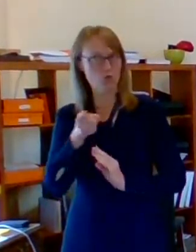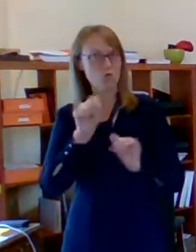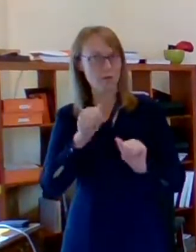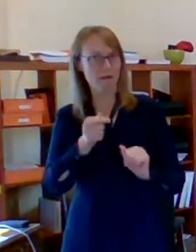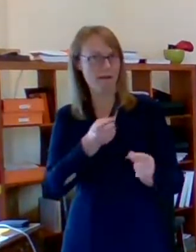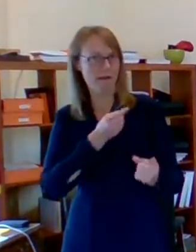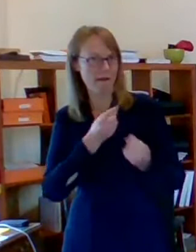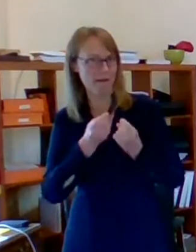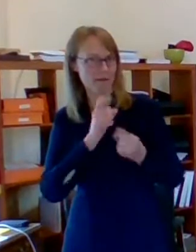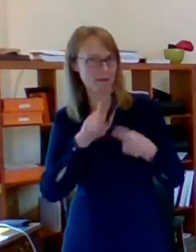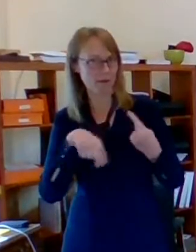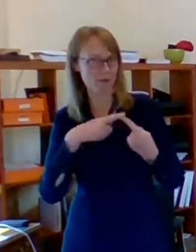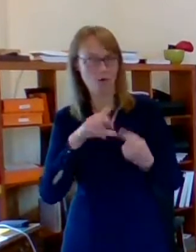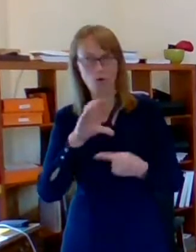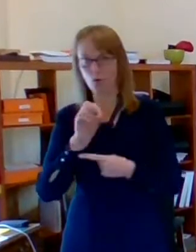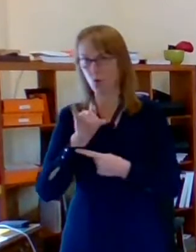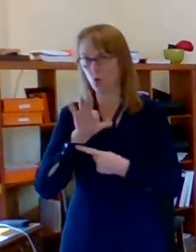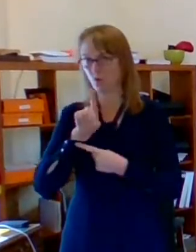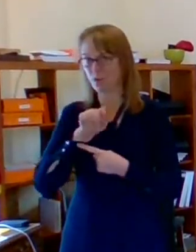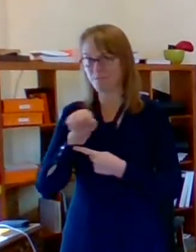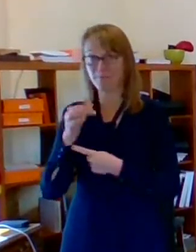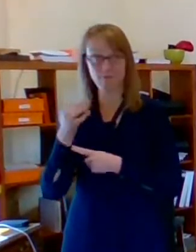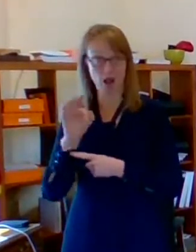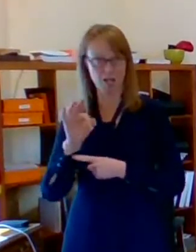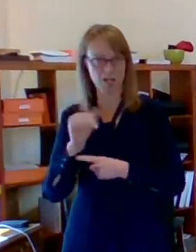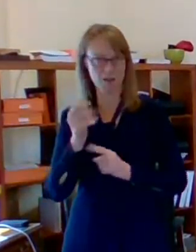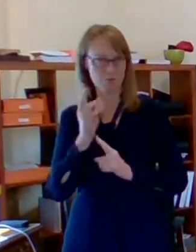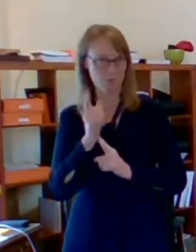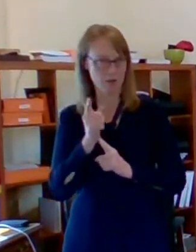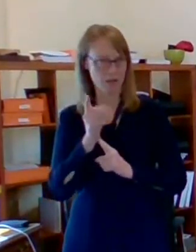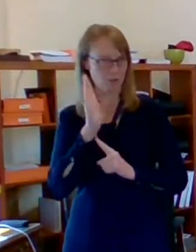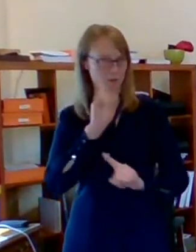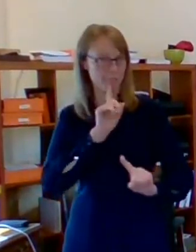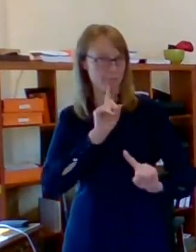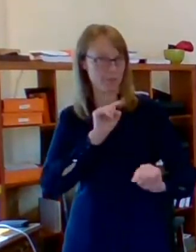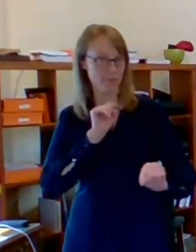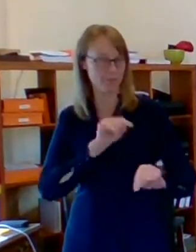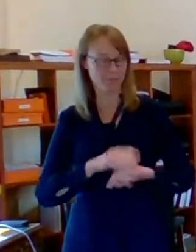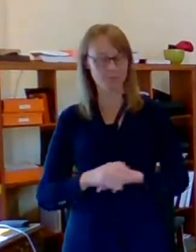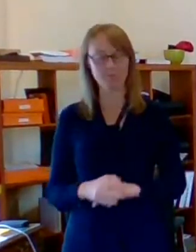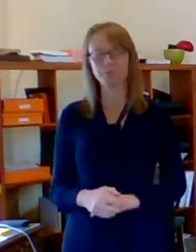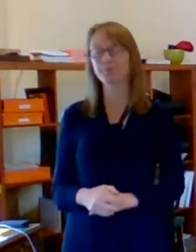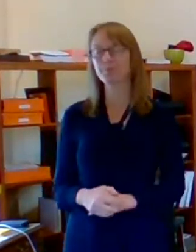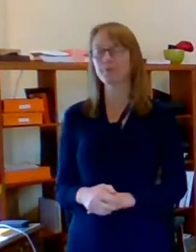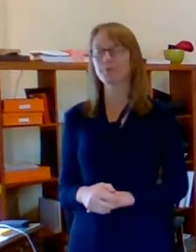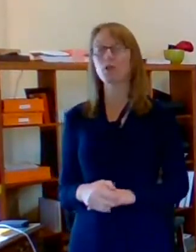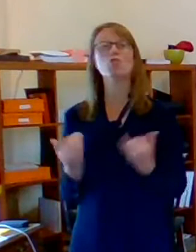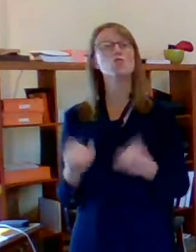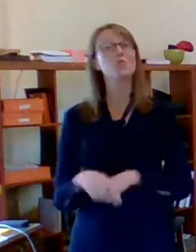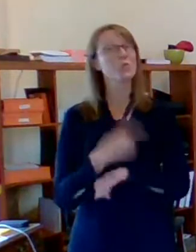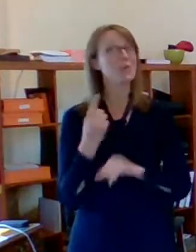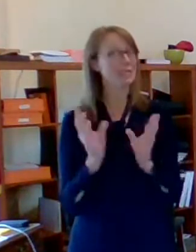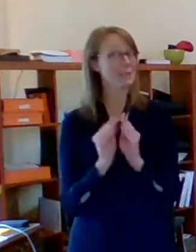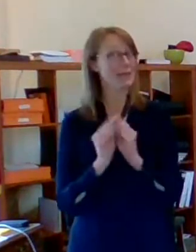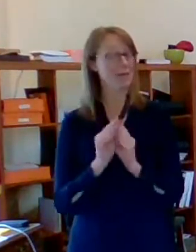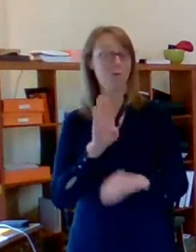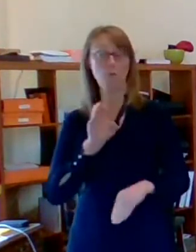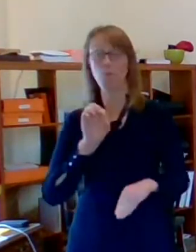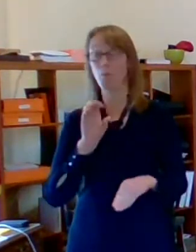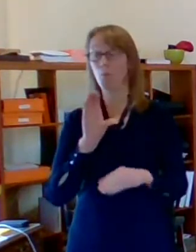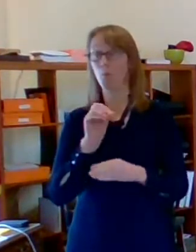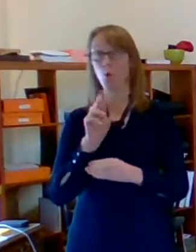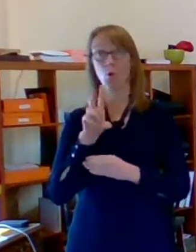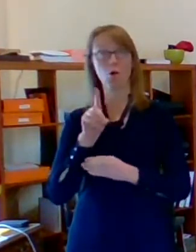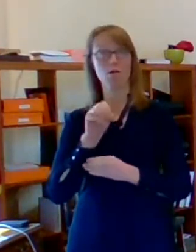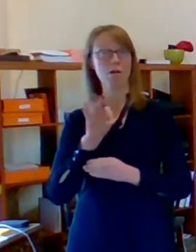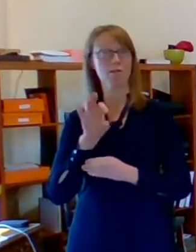I thought you might want to hear about that we talked about at the Board of Estimate and Apportionment today. Maybe a few of you were watching.